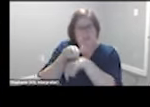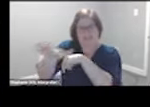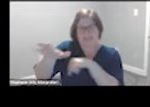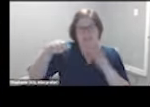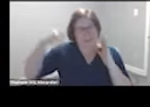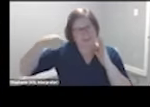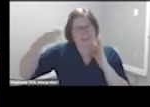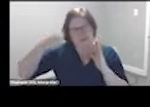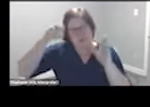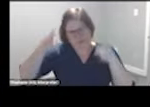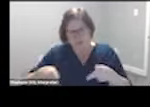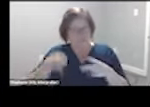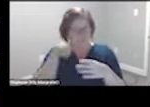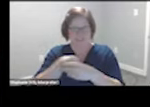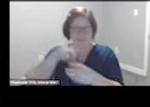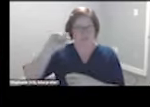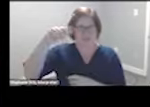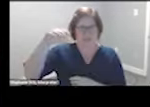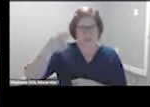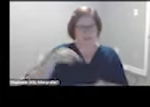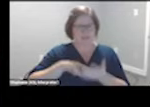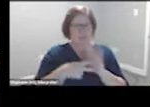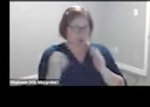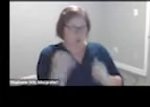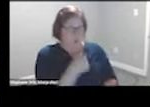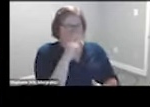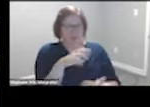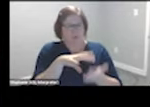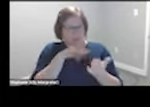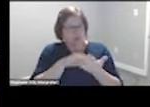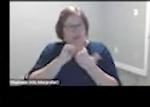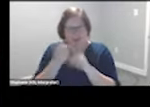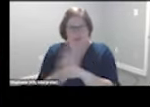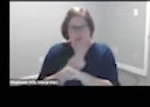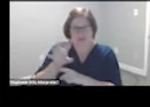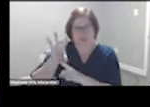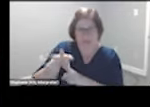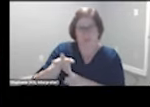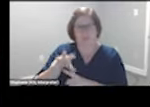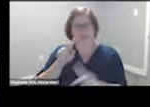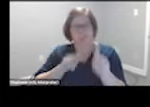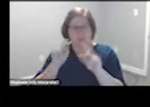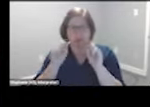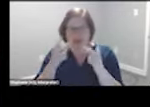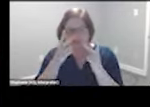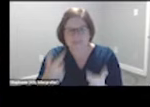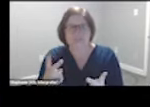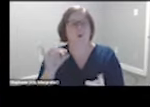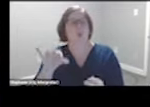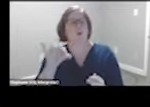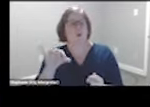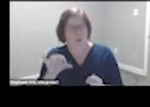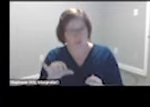by astronaut, and we should learn how to make it kind of visible, how to make it more useful, and how to make it